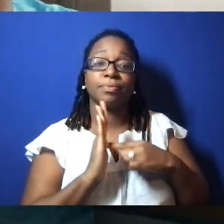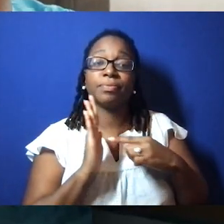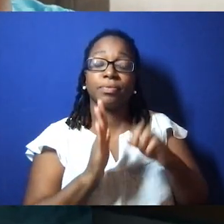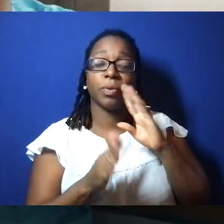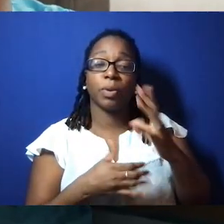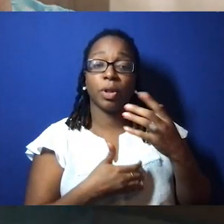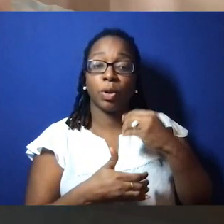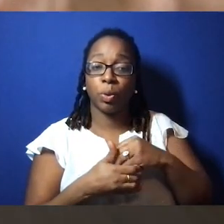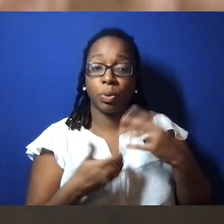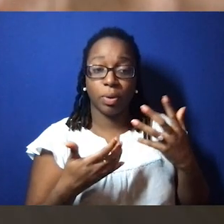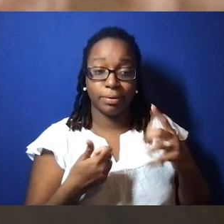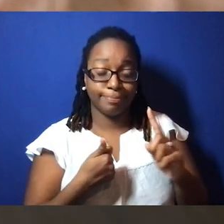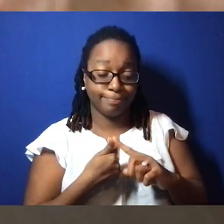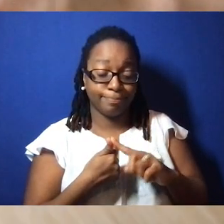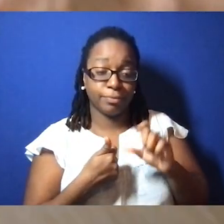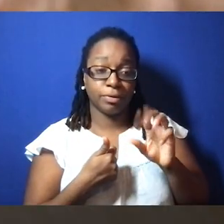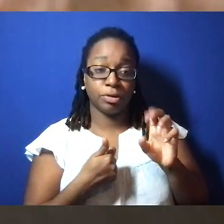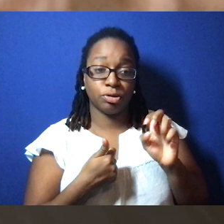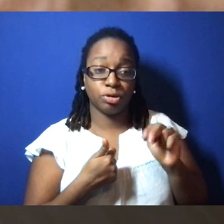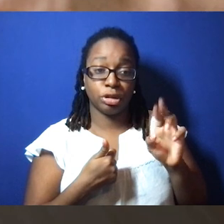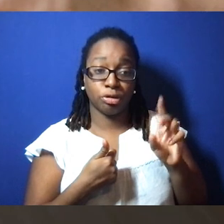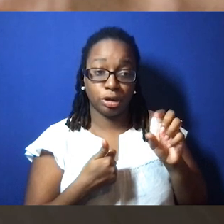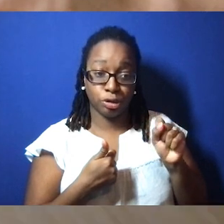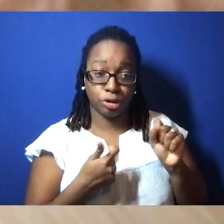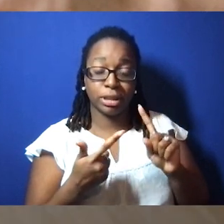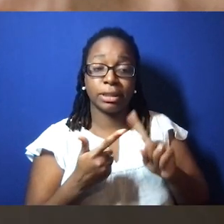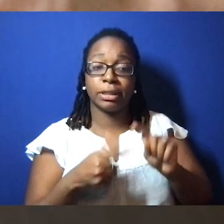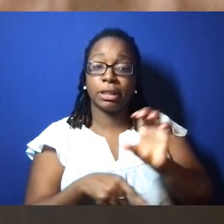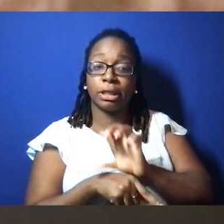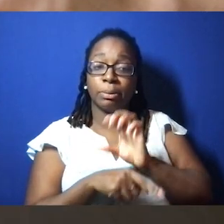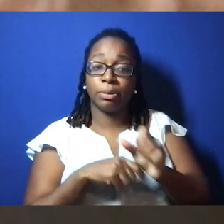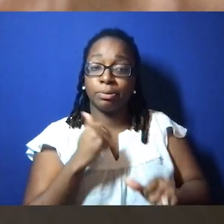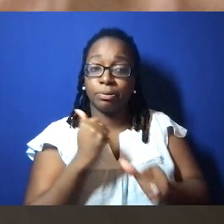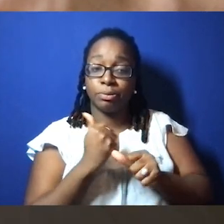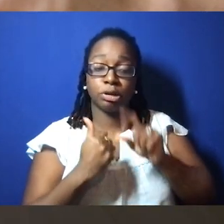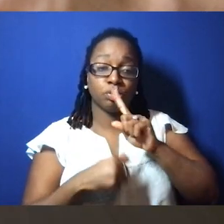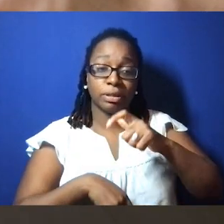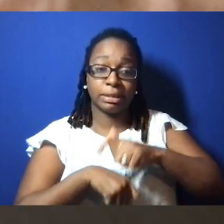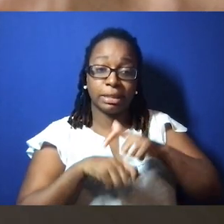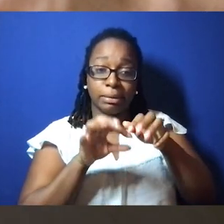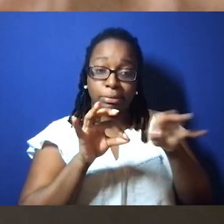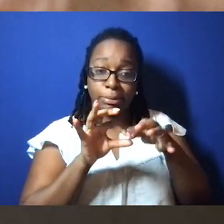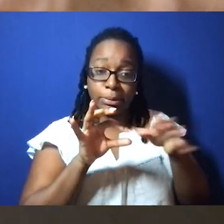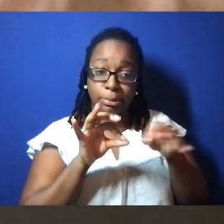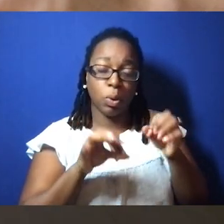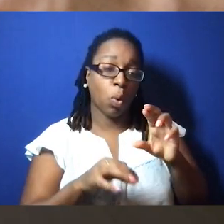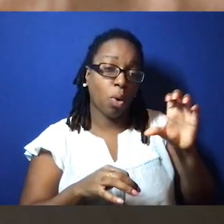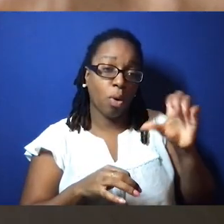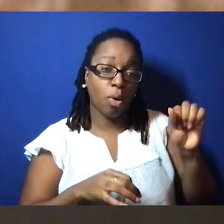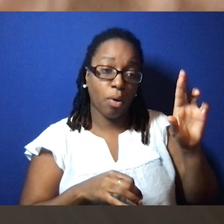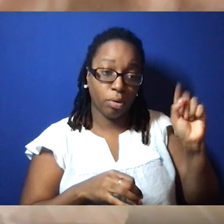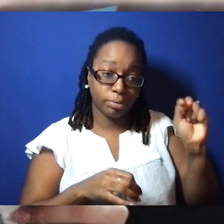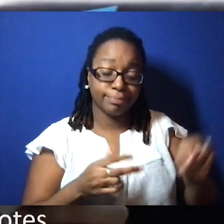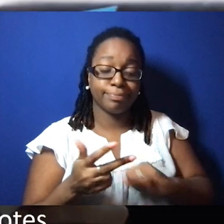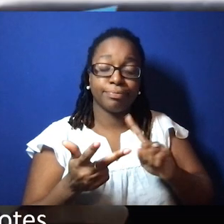Some examples include the following: screen readers, computer-aided real-time transcription or